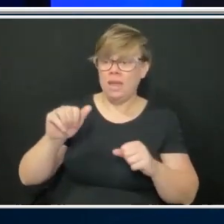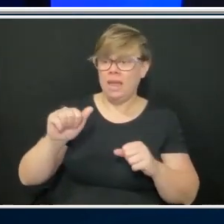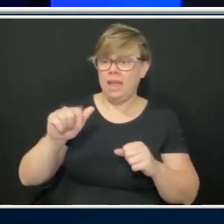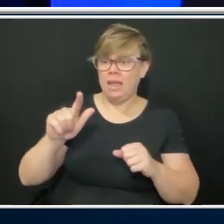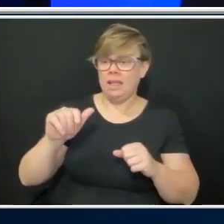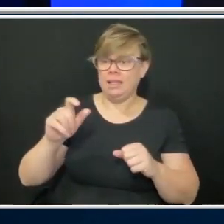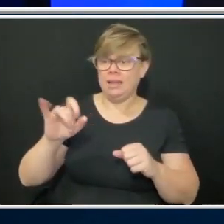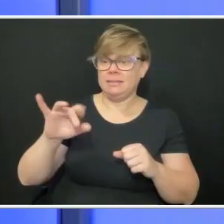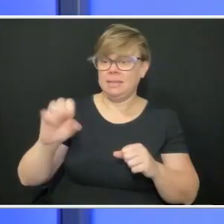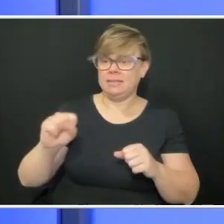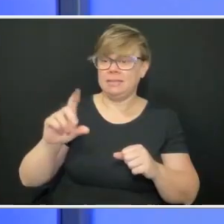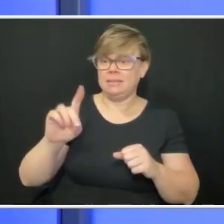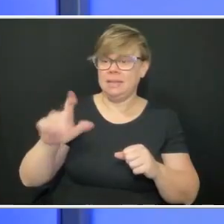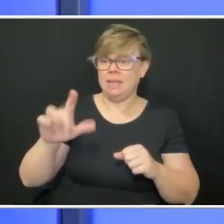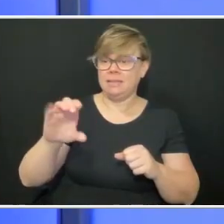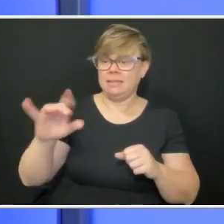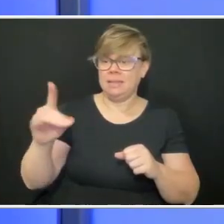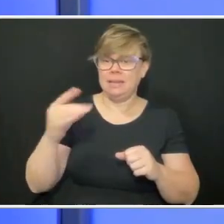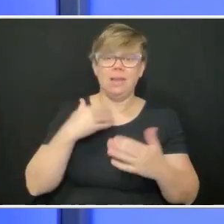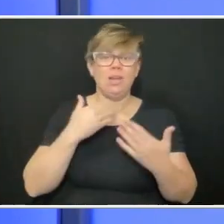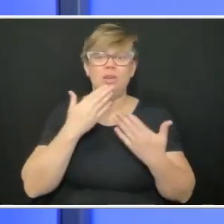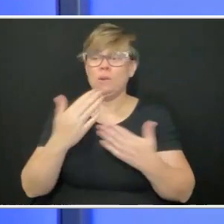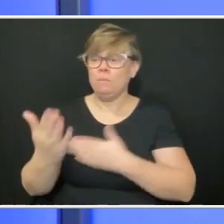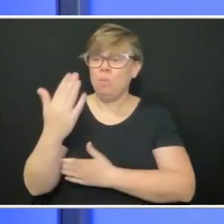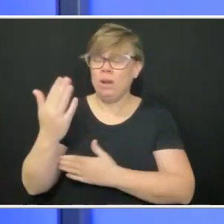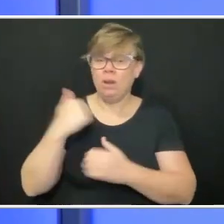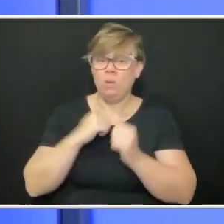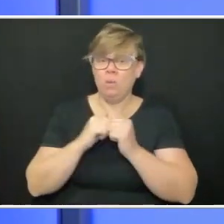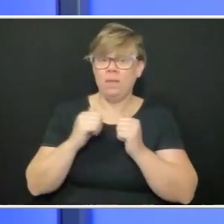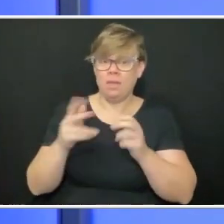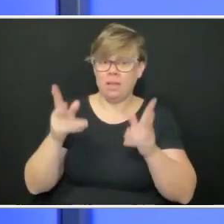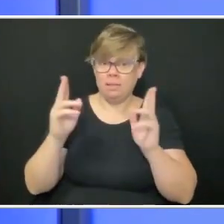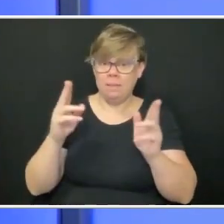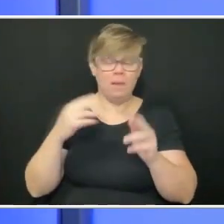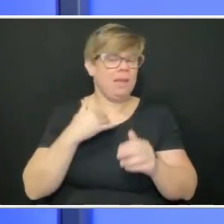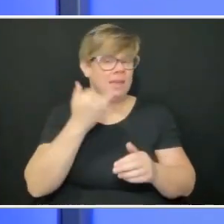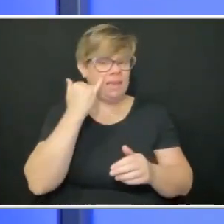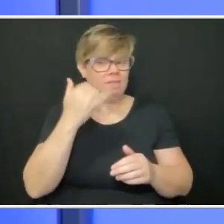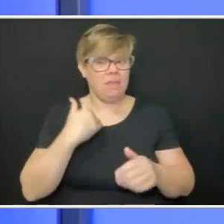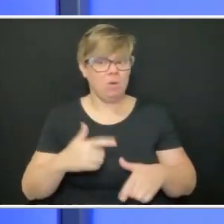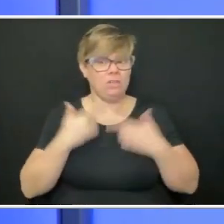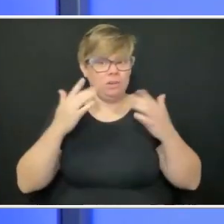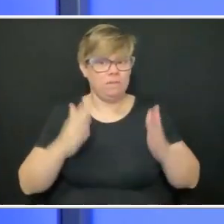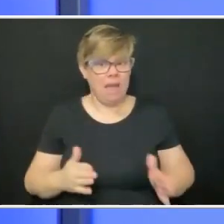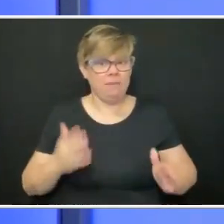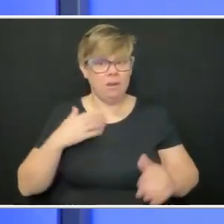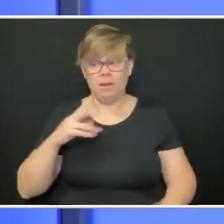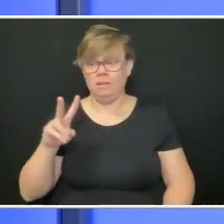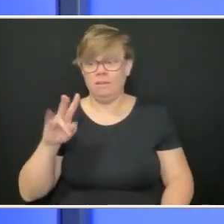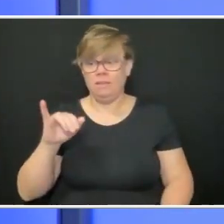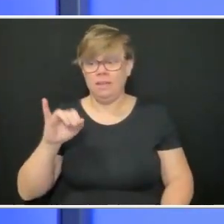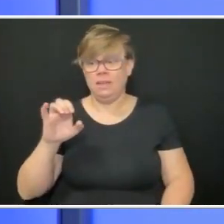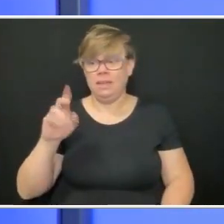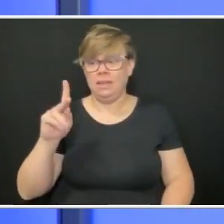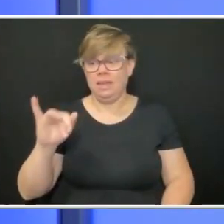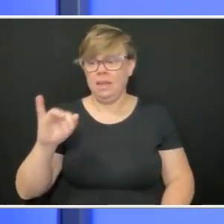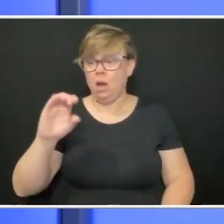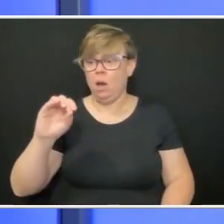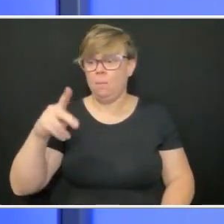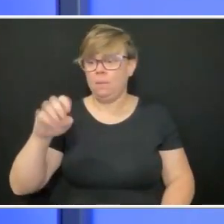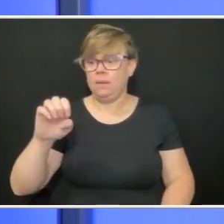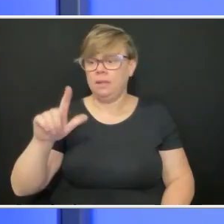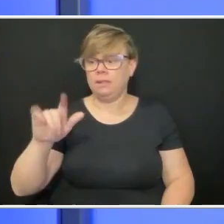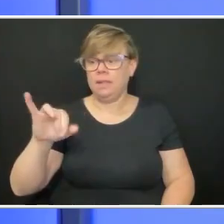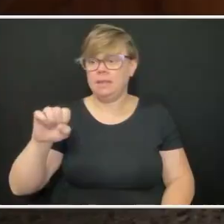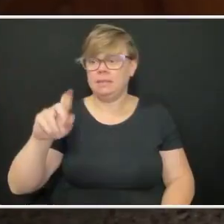a preview. Good morning to you. Good morning, Jess. If ever there was a survivor, it would be Vicki Opaleski. Her battle with cancer began